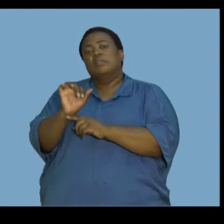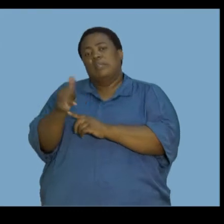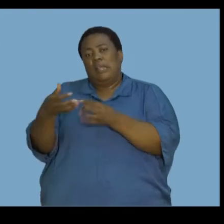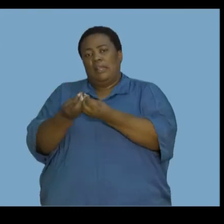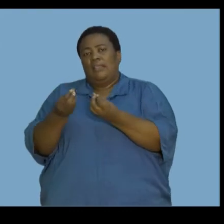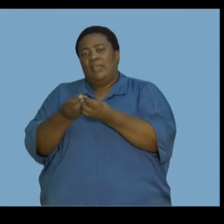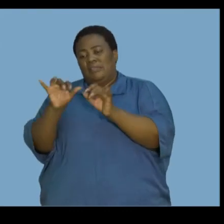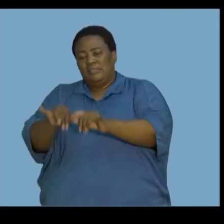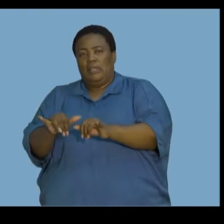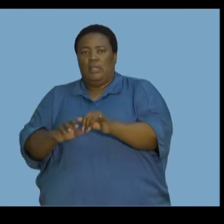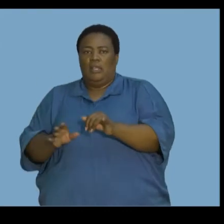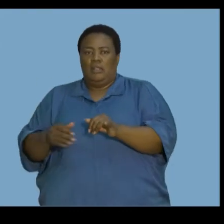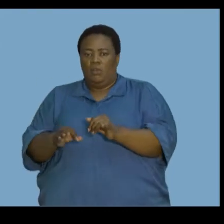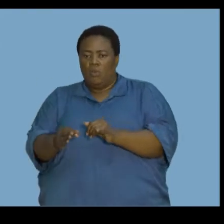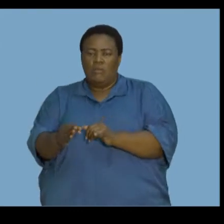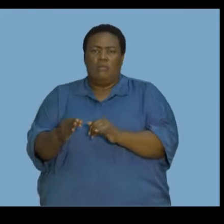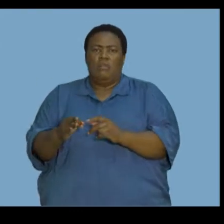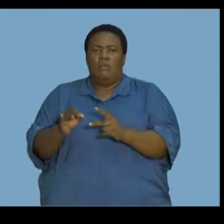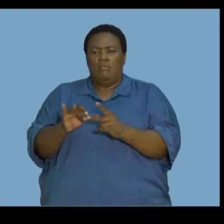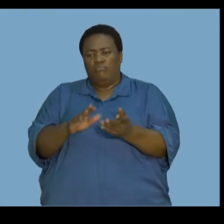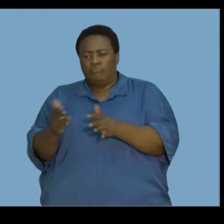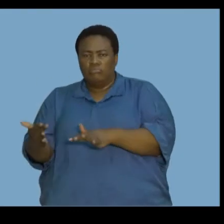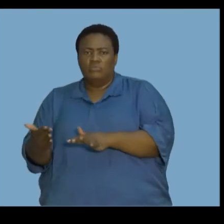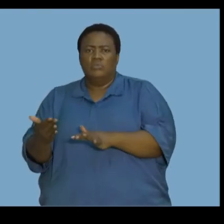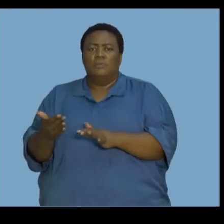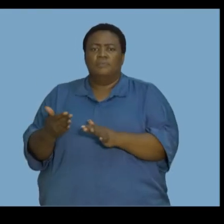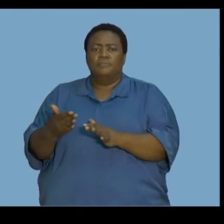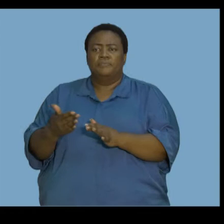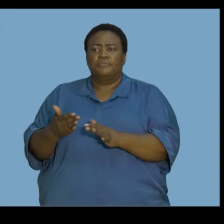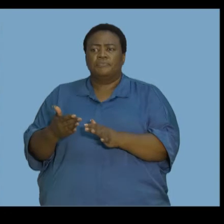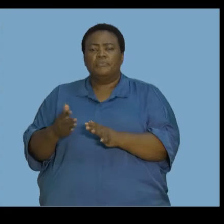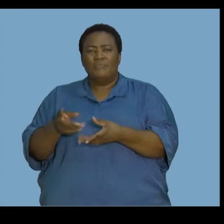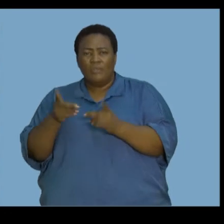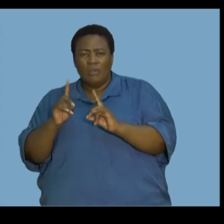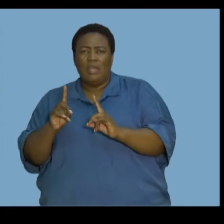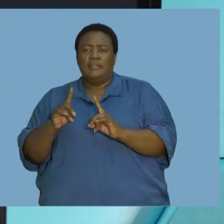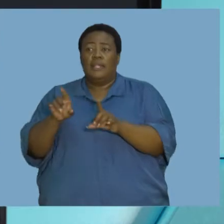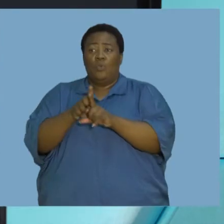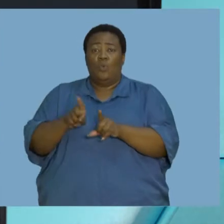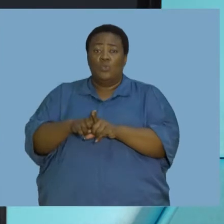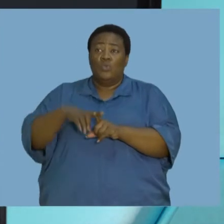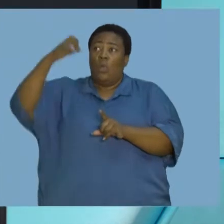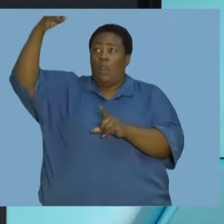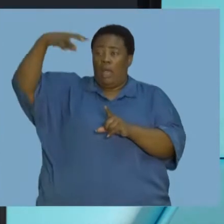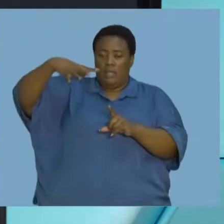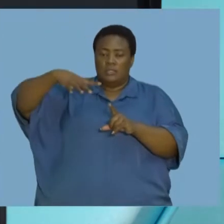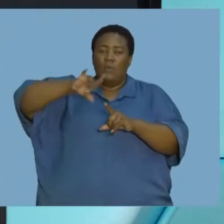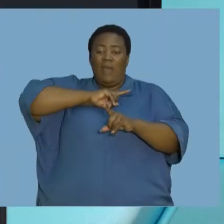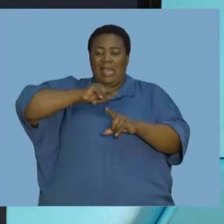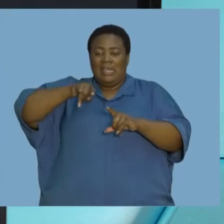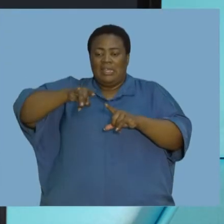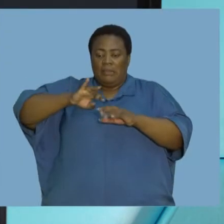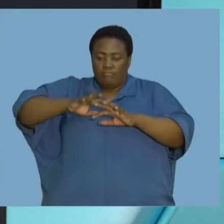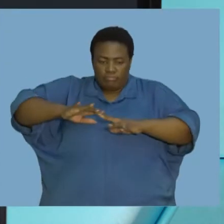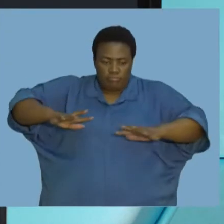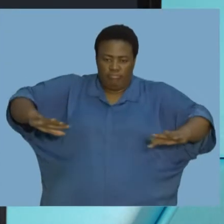living organisms that live in that. So the accumulation of biotoxins, as well as the reduction of light to the plants, to the organisms